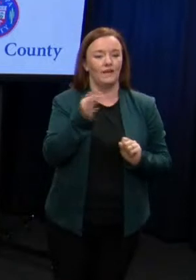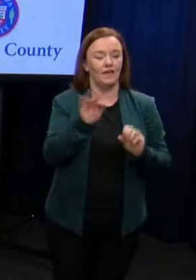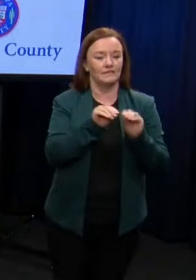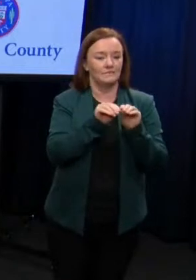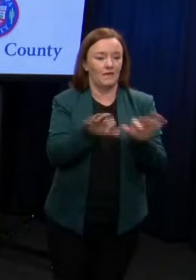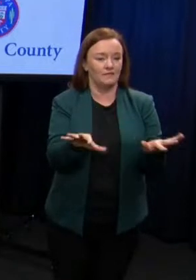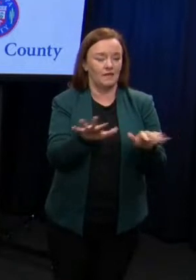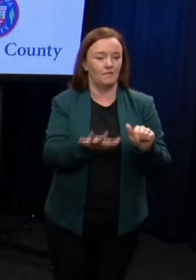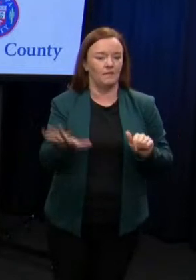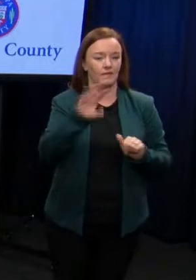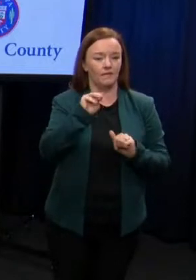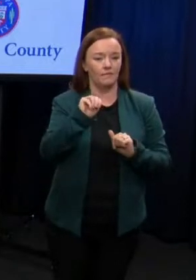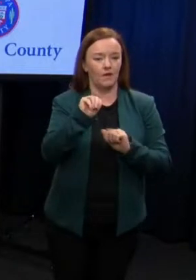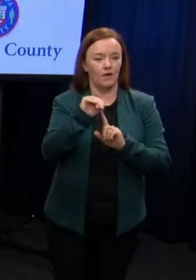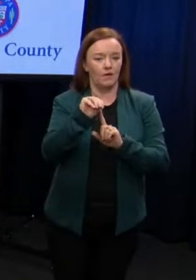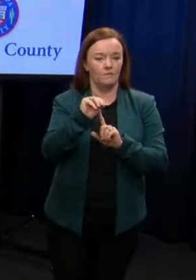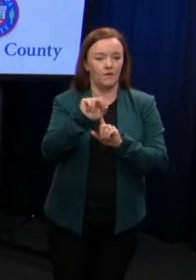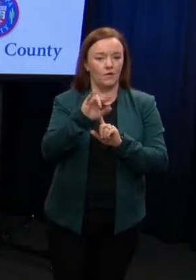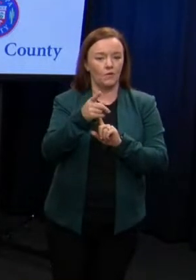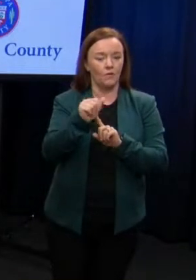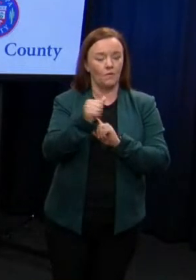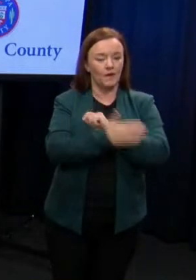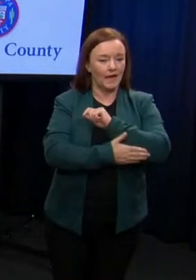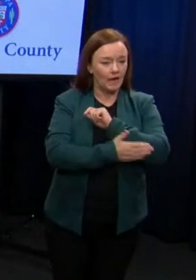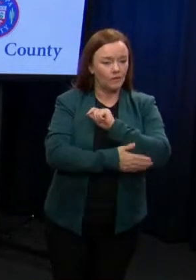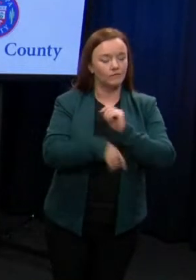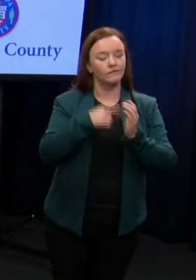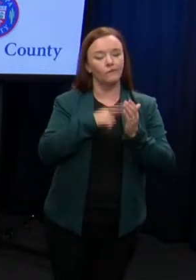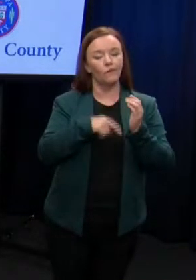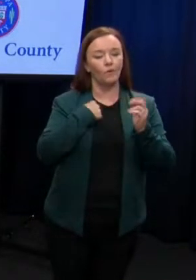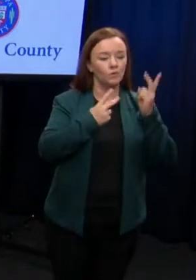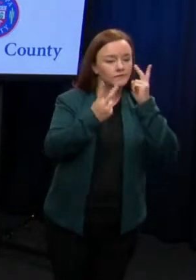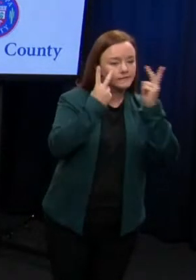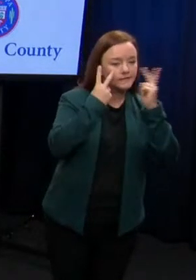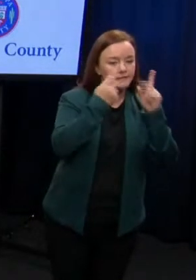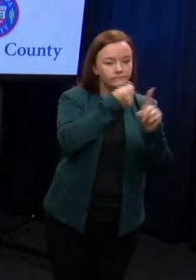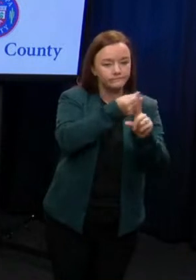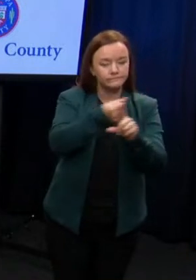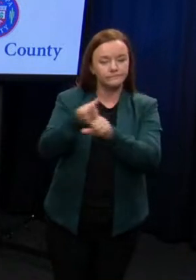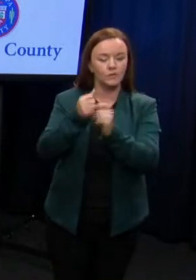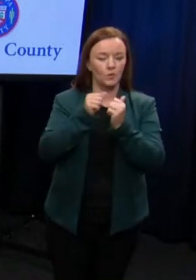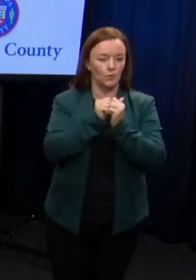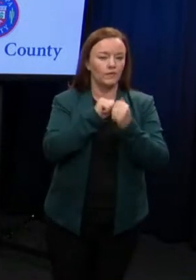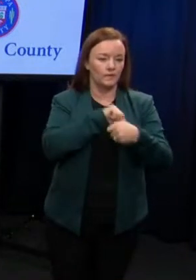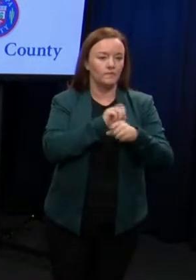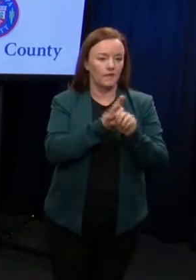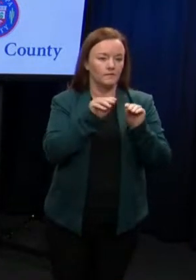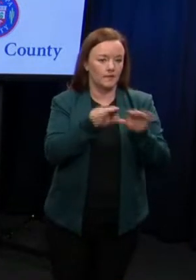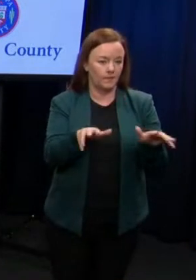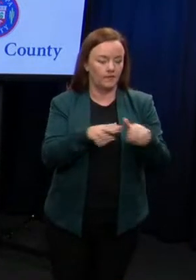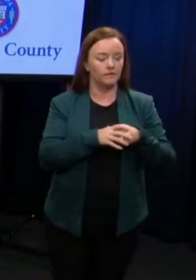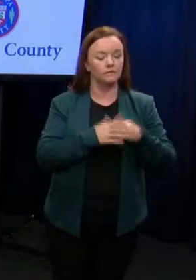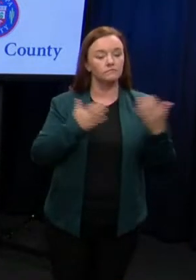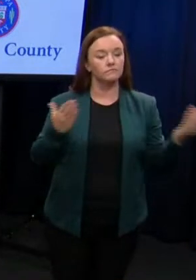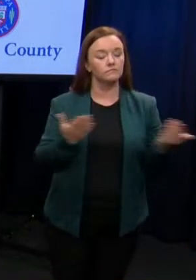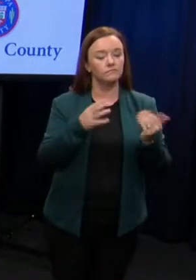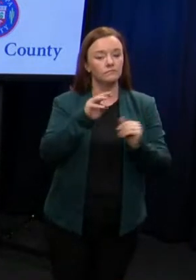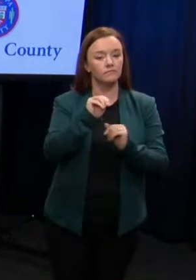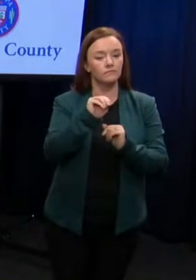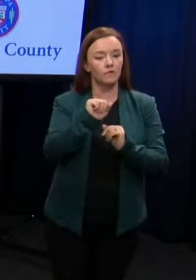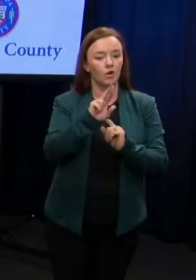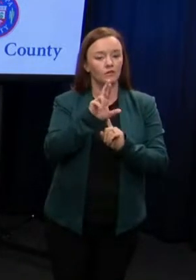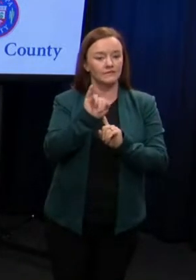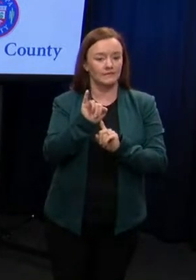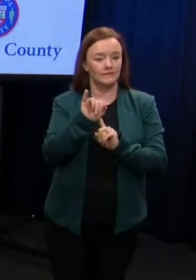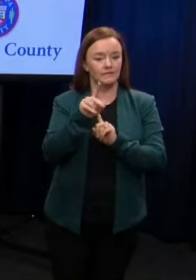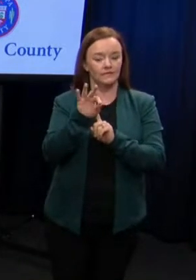here in Maricopa County, some of our situations, what we're seeing with this pandemic. I have with me today Marcy Flanagan. She's our Executive Director